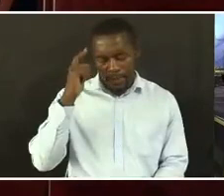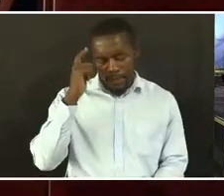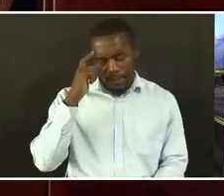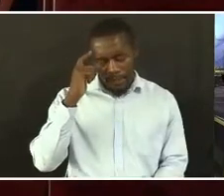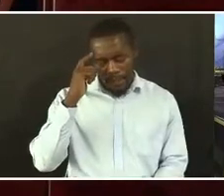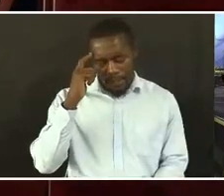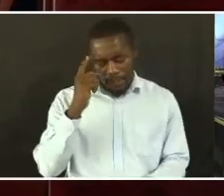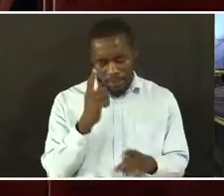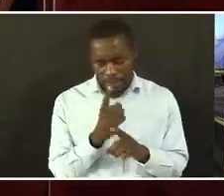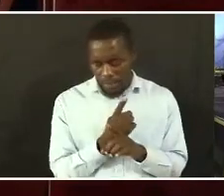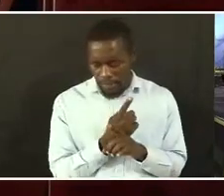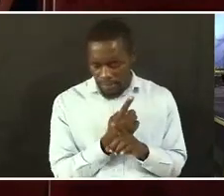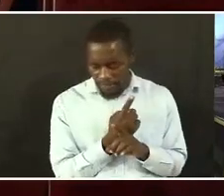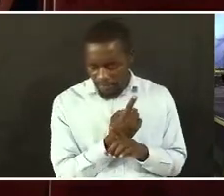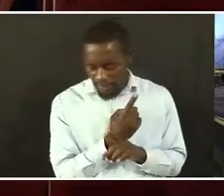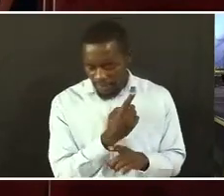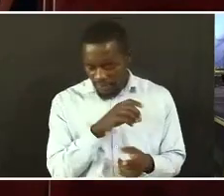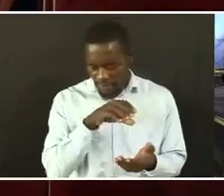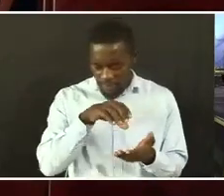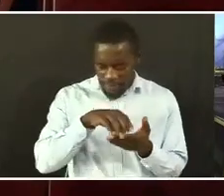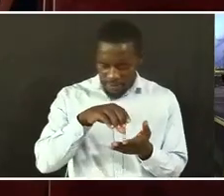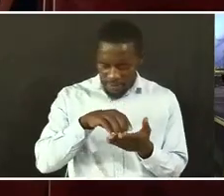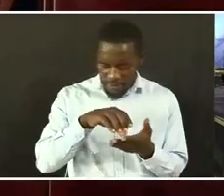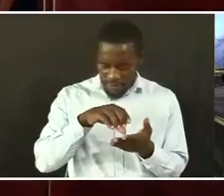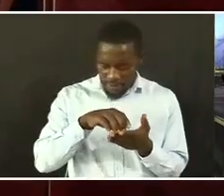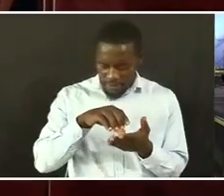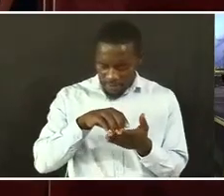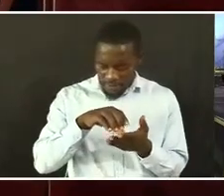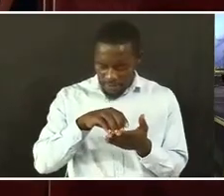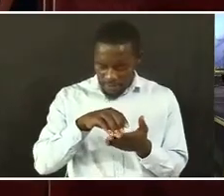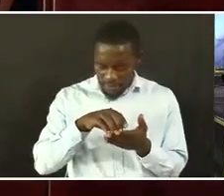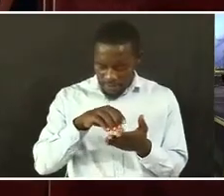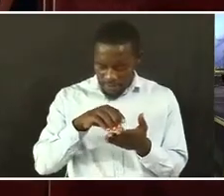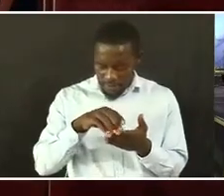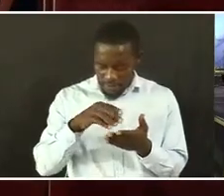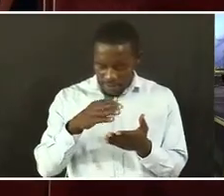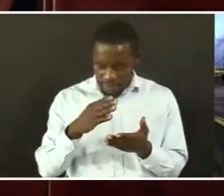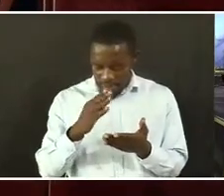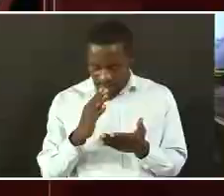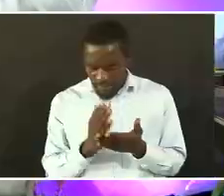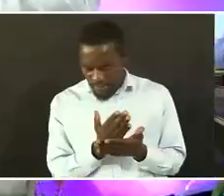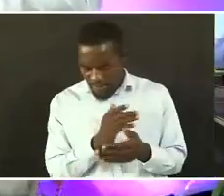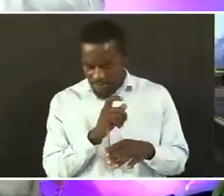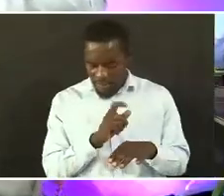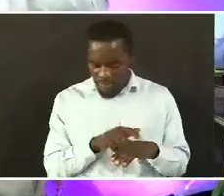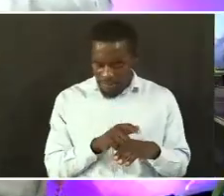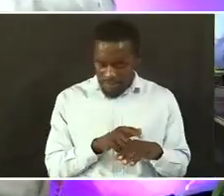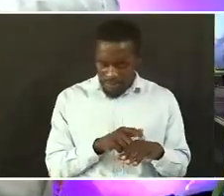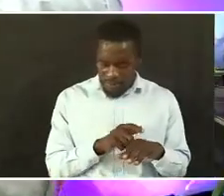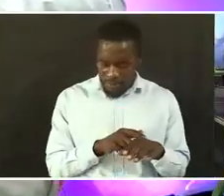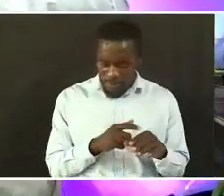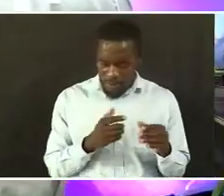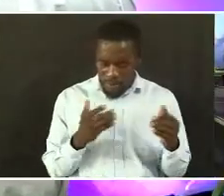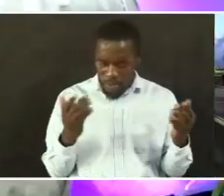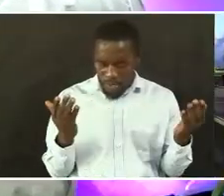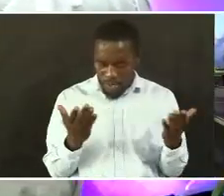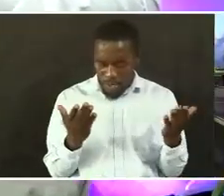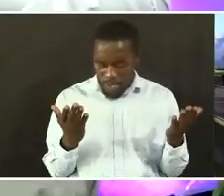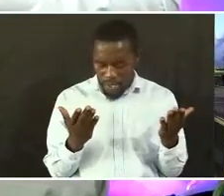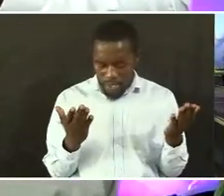Sometimes mid scenes of deepest gloom, sometimes where